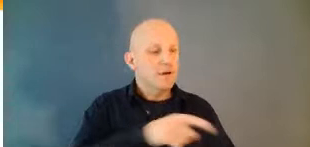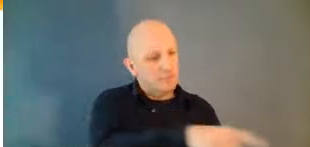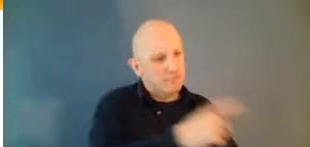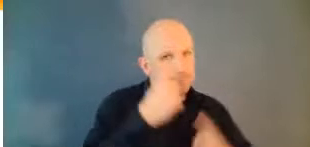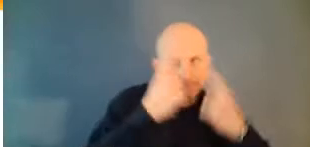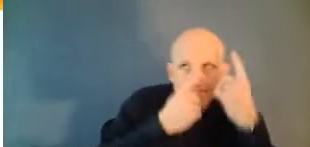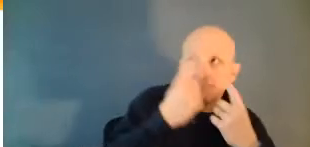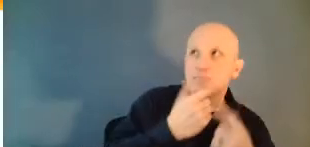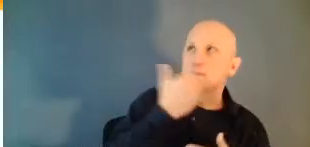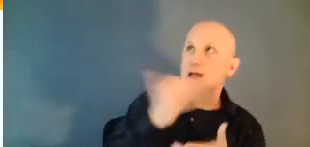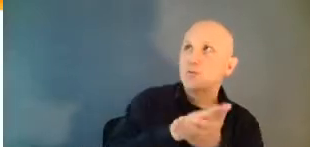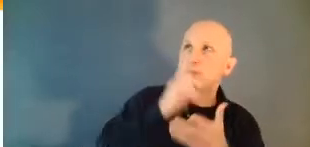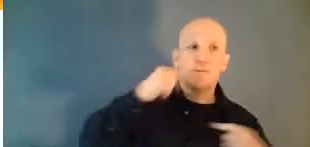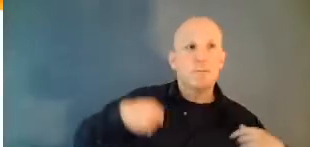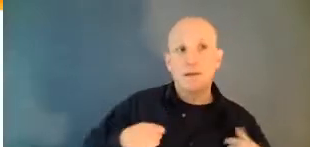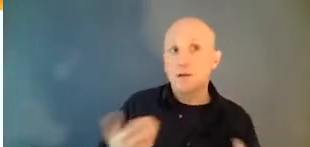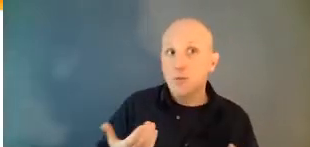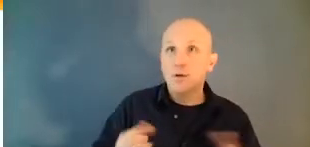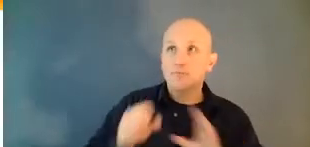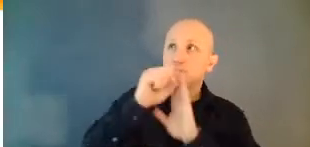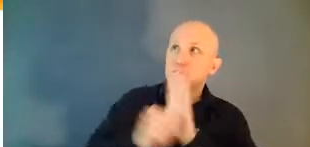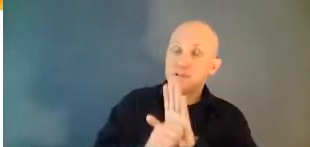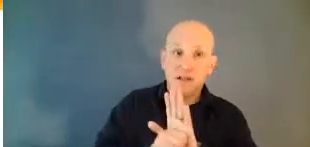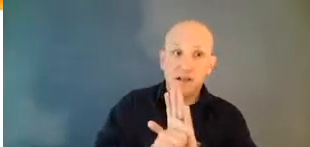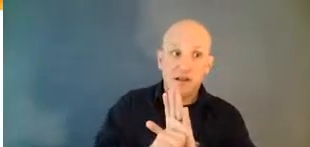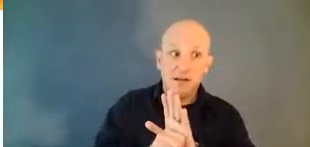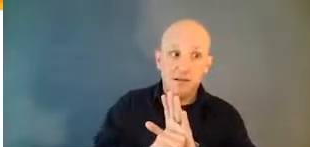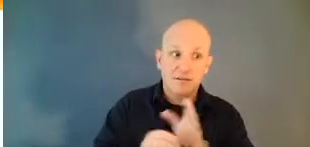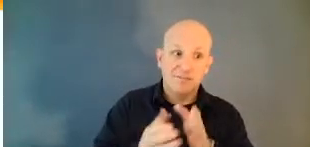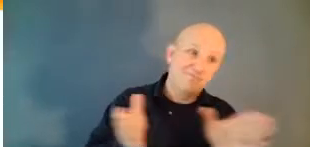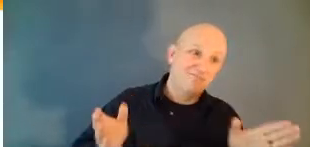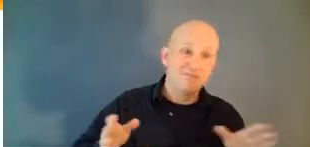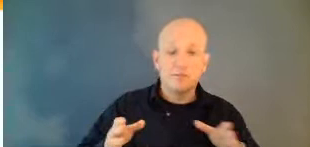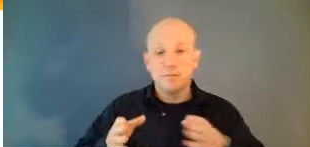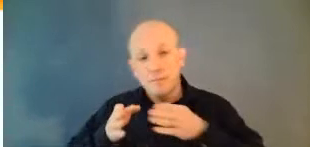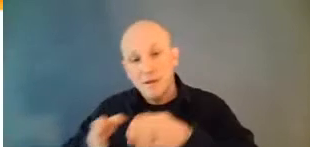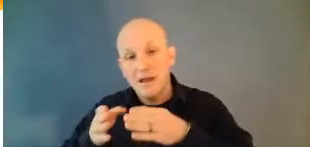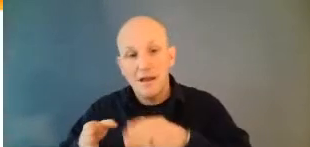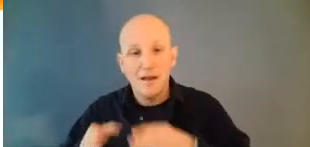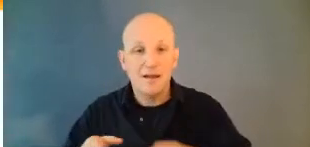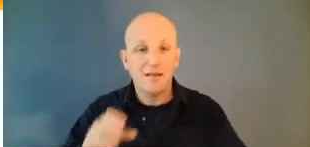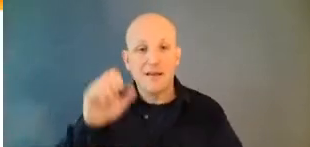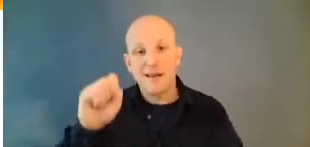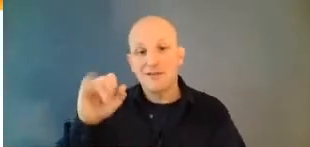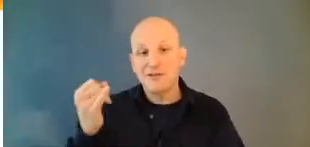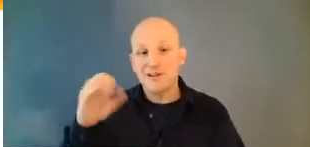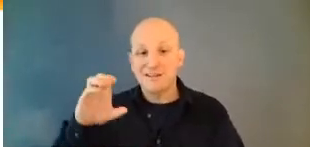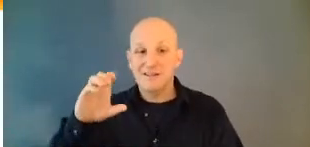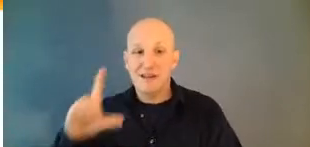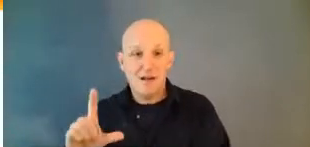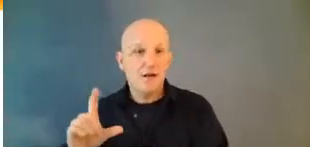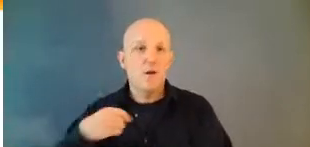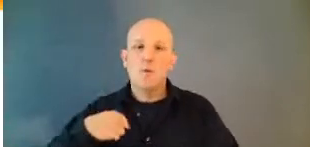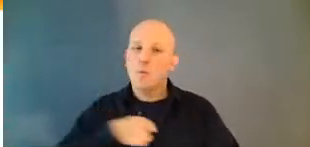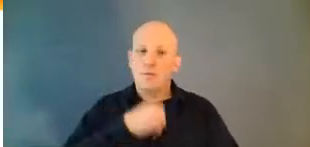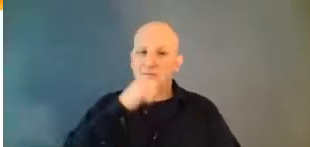best for everyone. And this statewide pathway is not something SJCL is a part of. We're part of the local regional pathway,